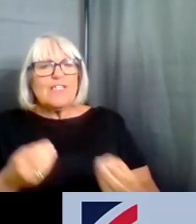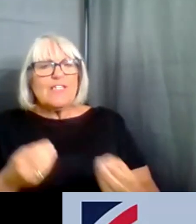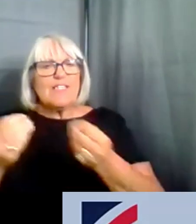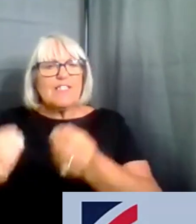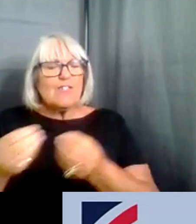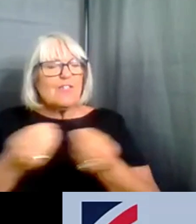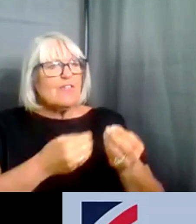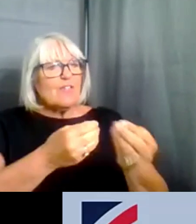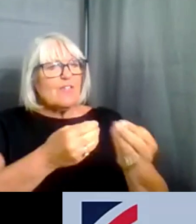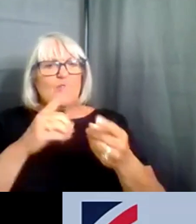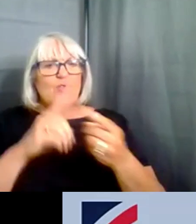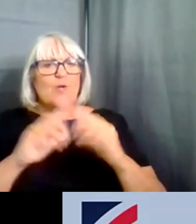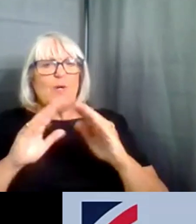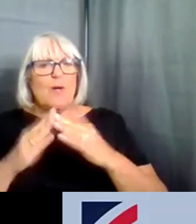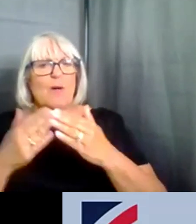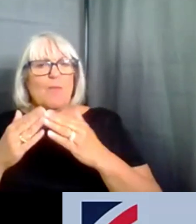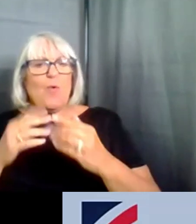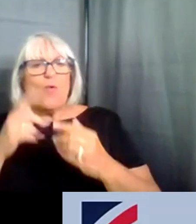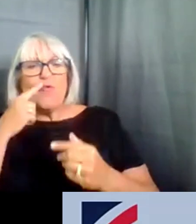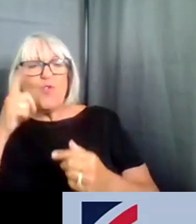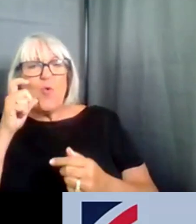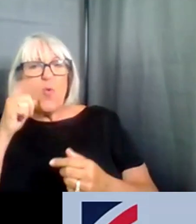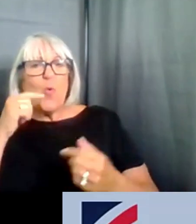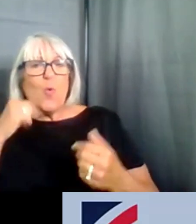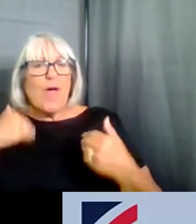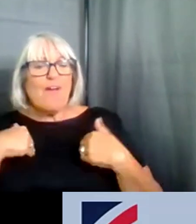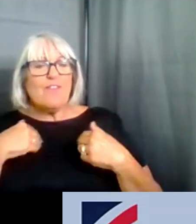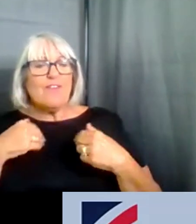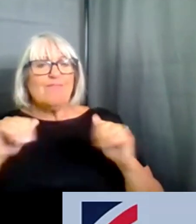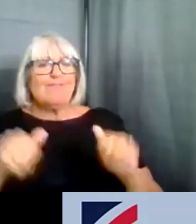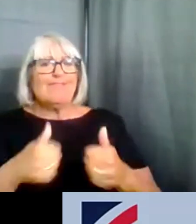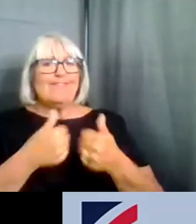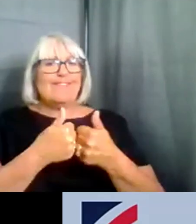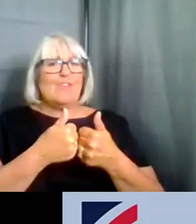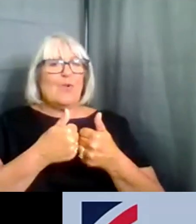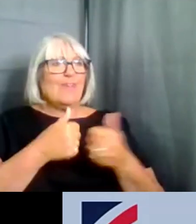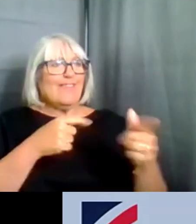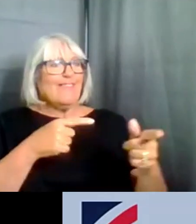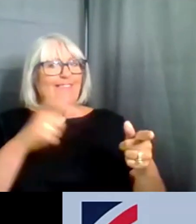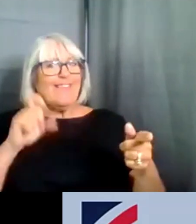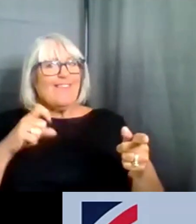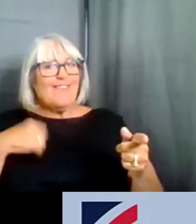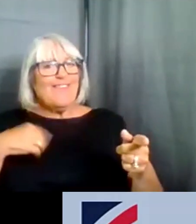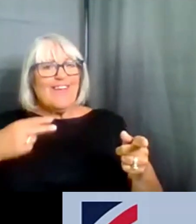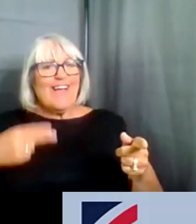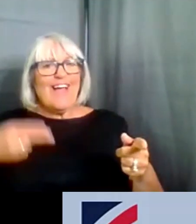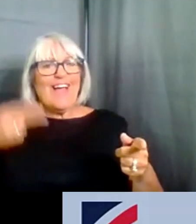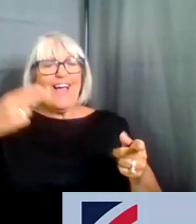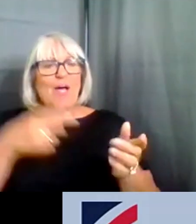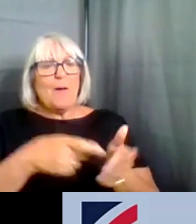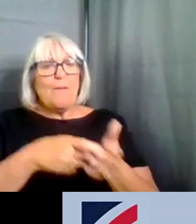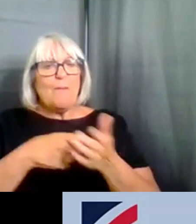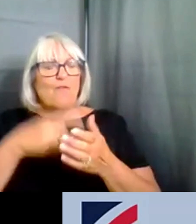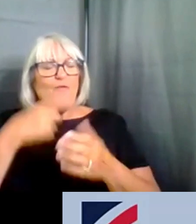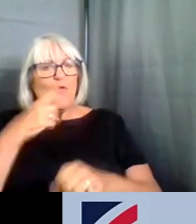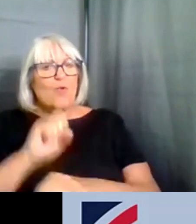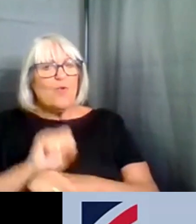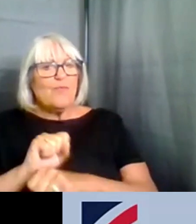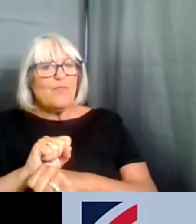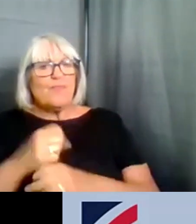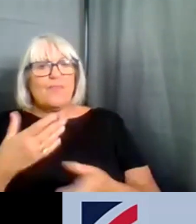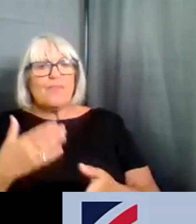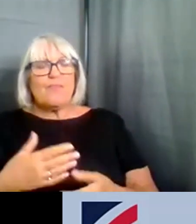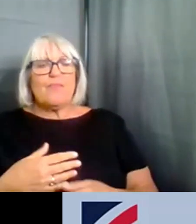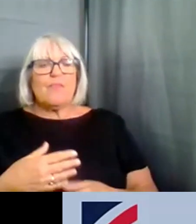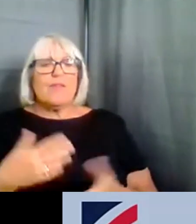challenges into high demand occupation areas. And so you see those in a variety of different sort of